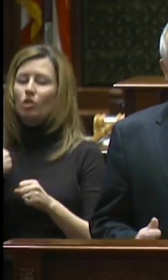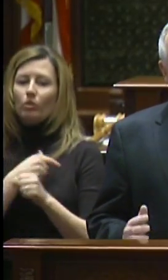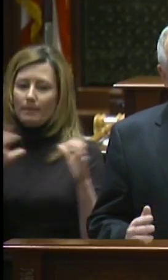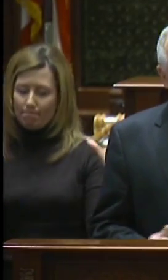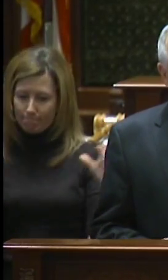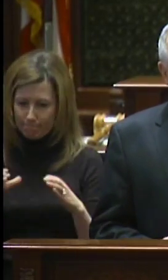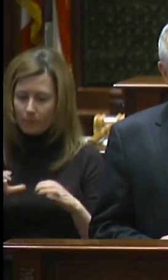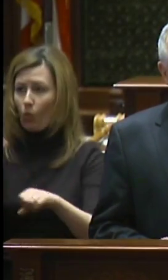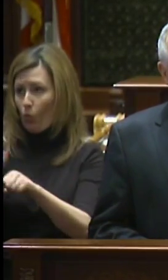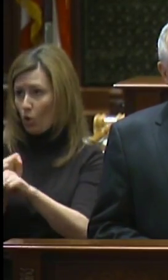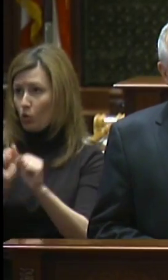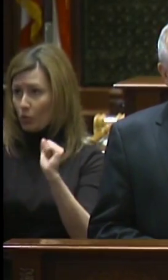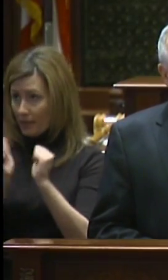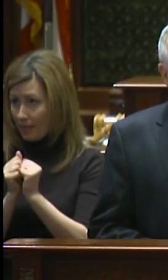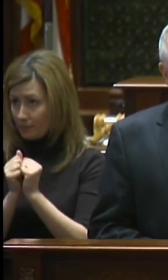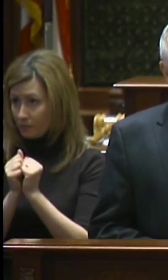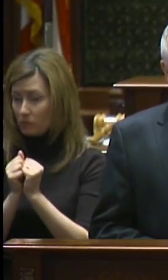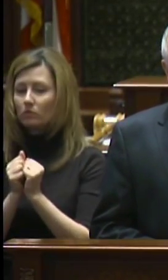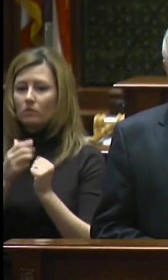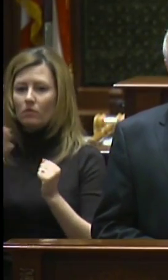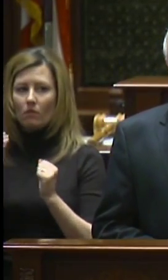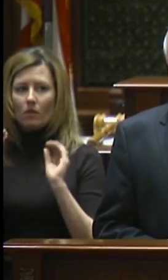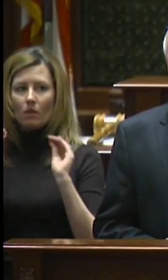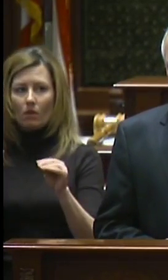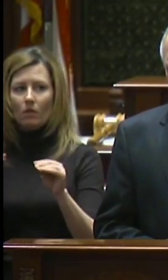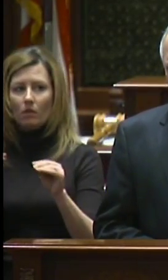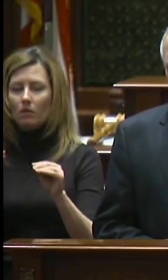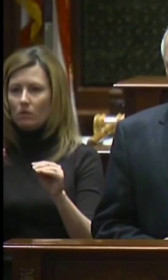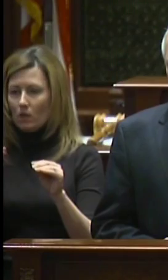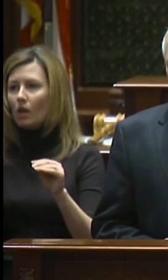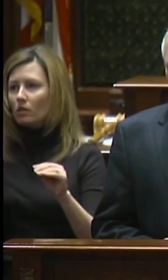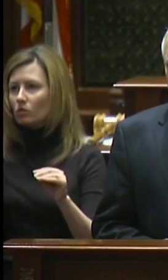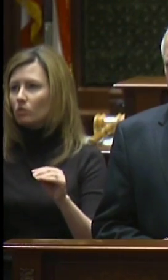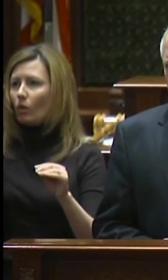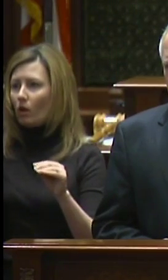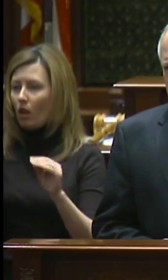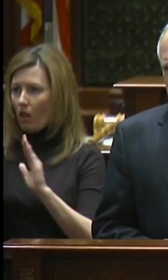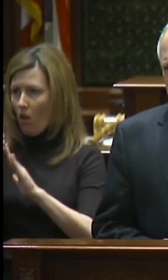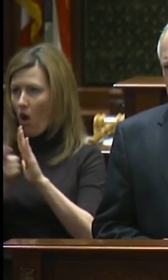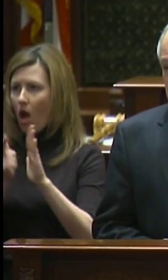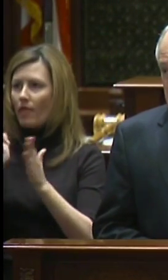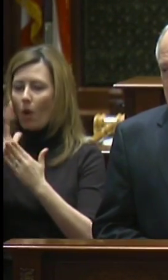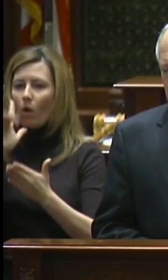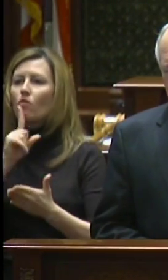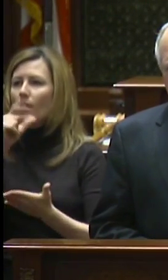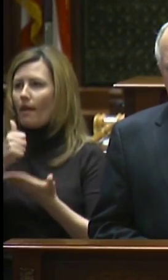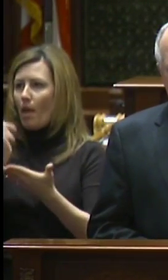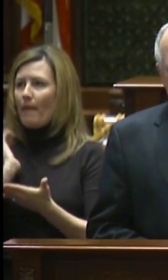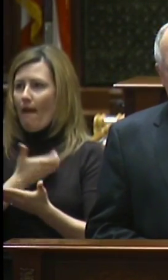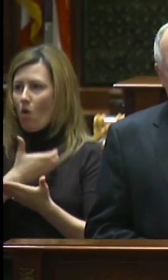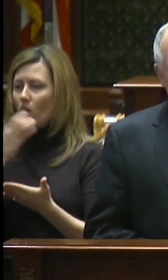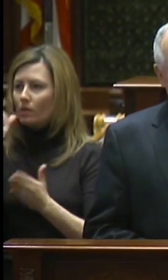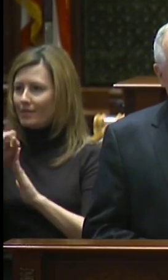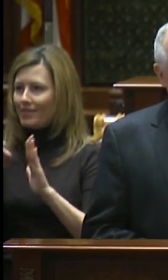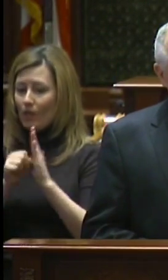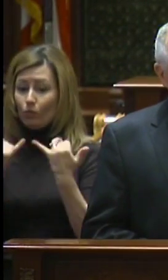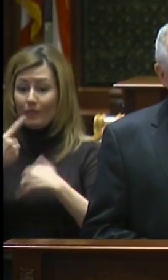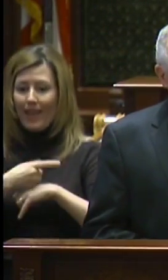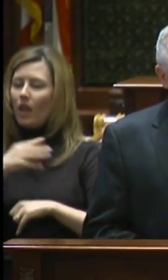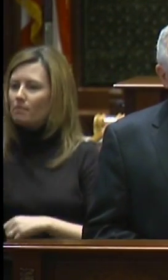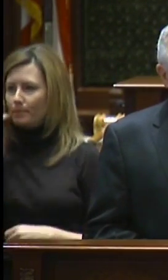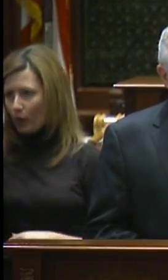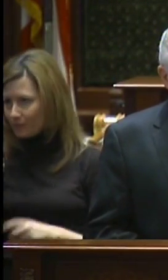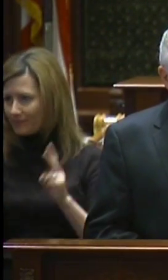together, worked together, and enacted a landmark law that will really help our state today and tomorrow with respect to